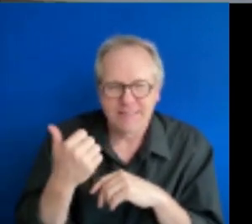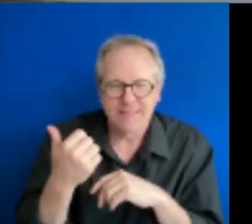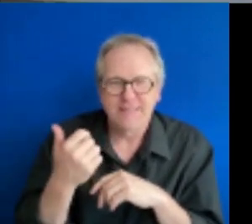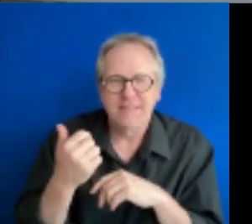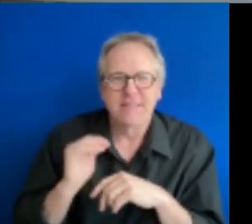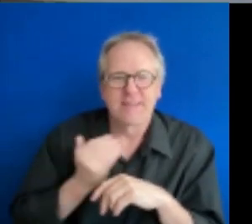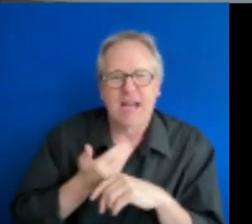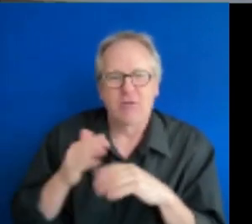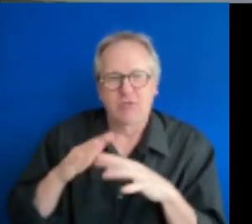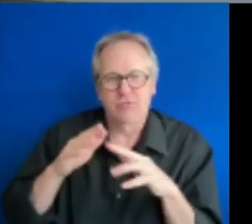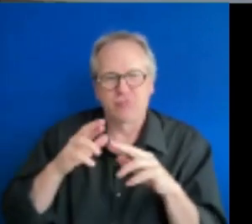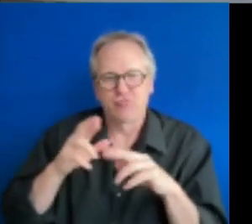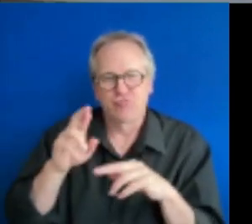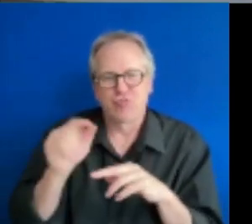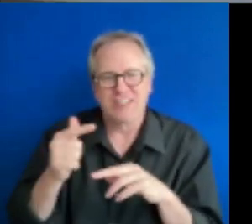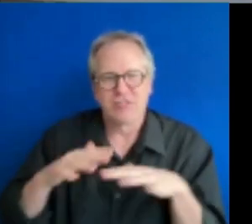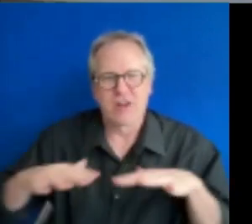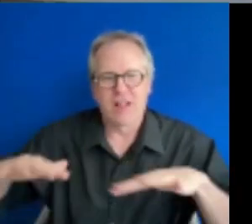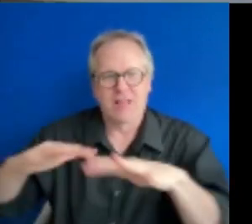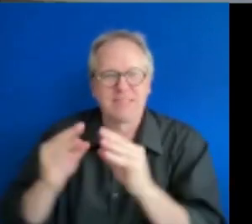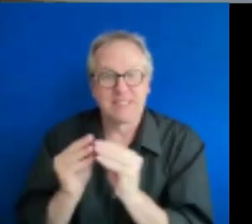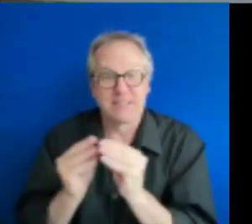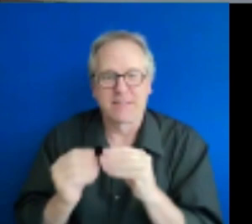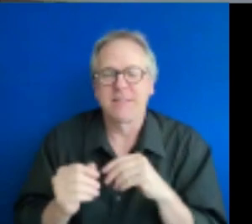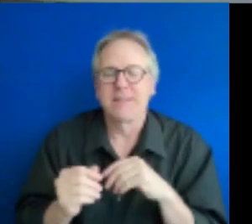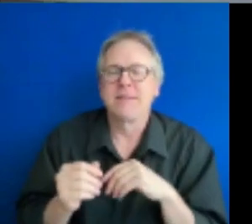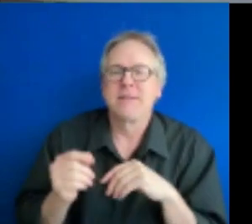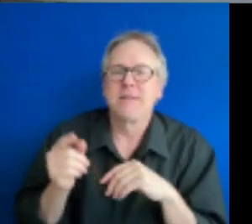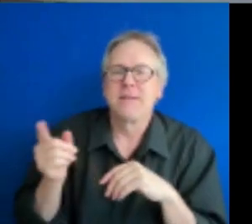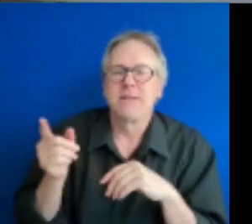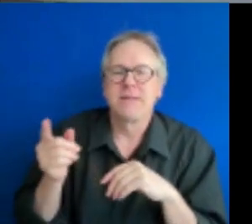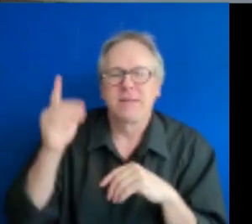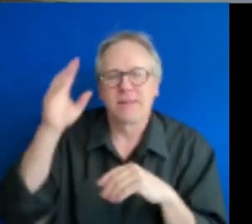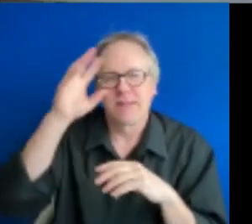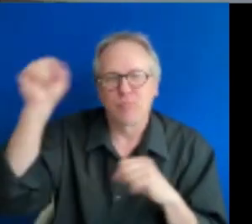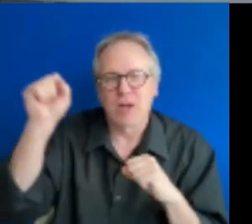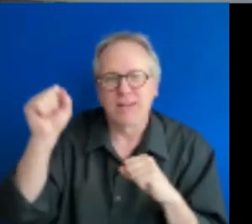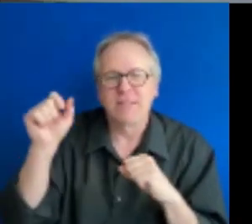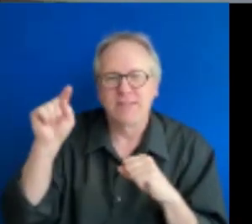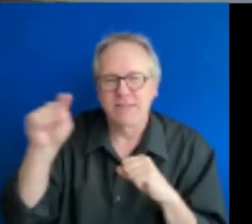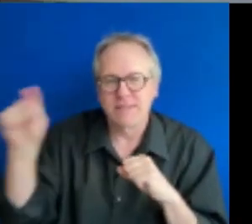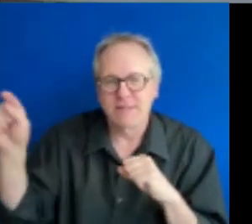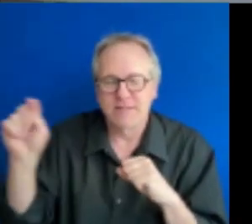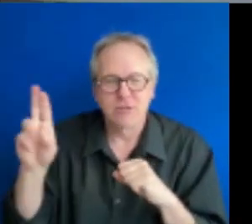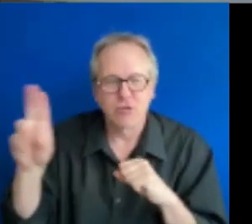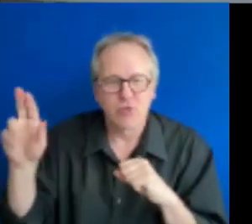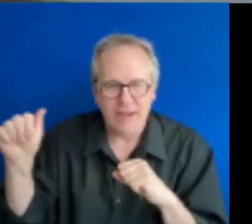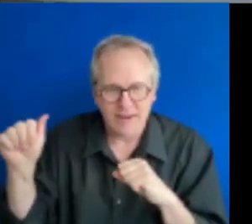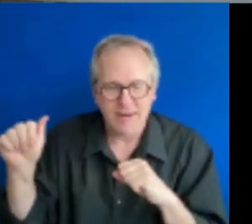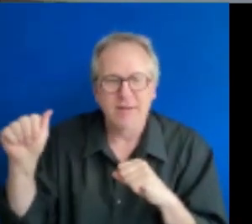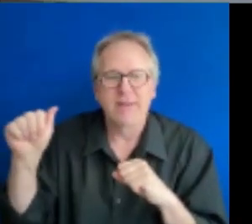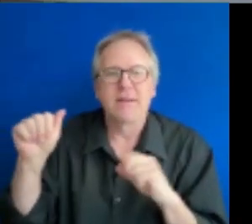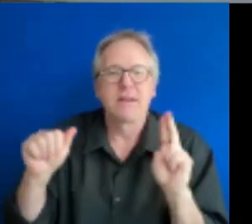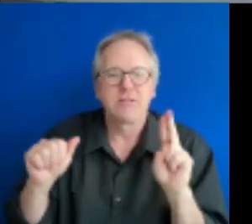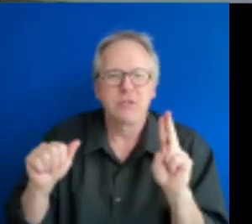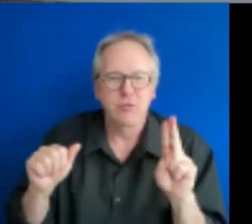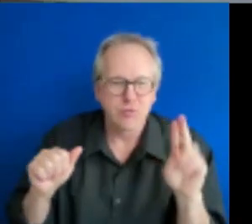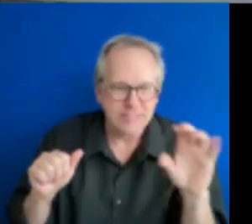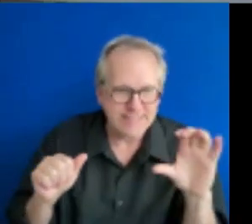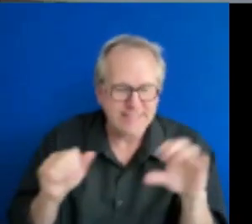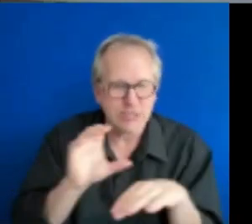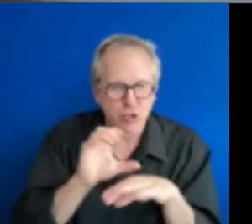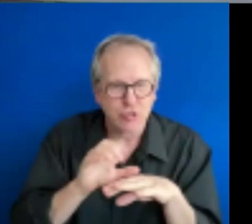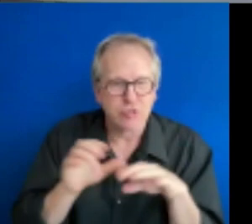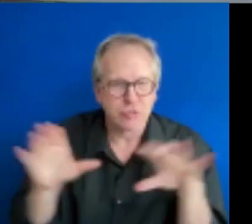at our regional meeting, the presidents of the UUA and the UCC churches